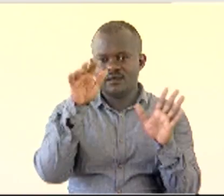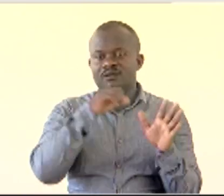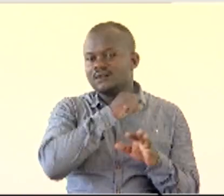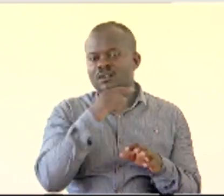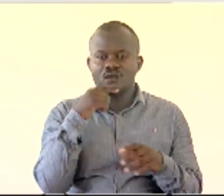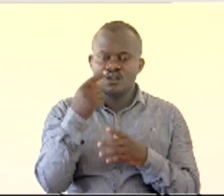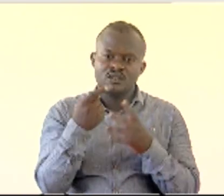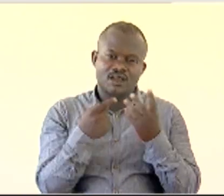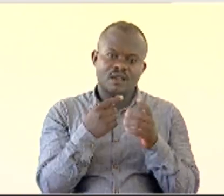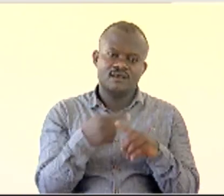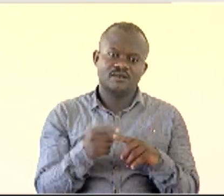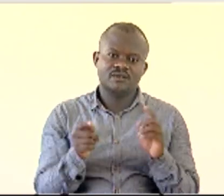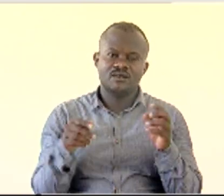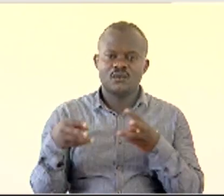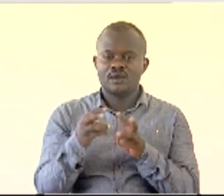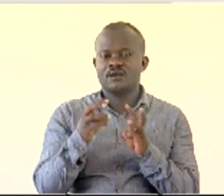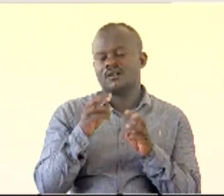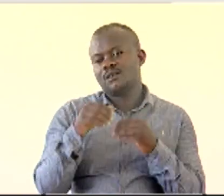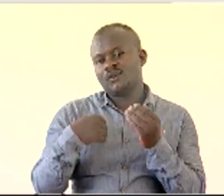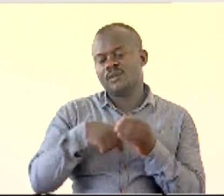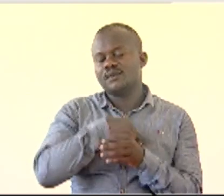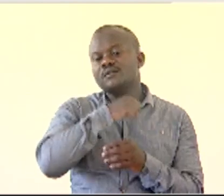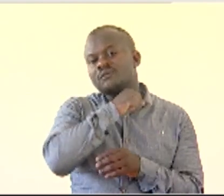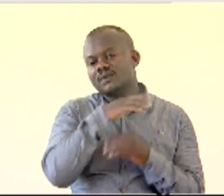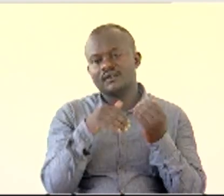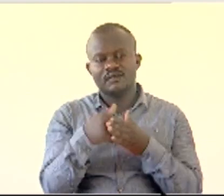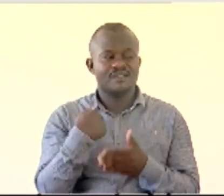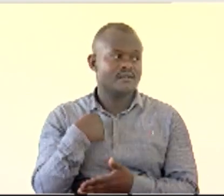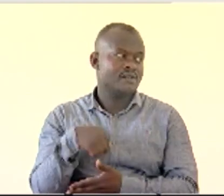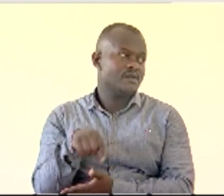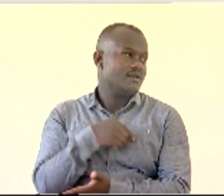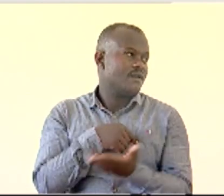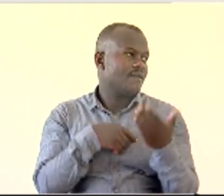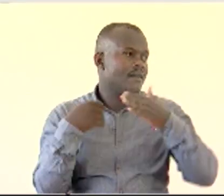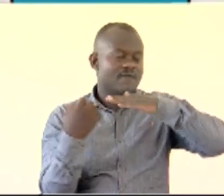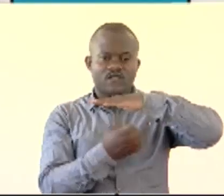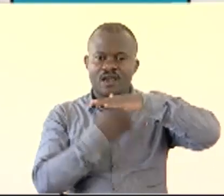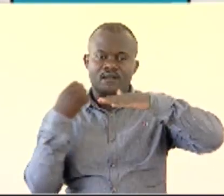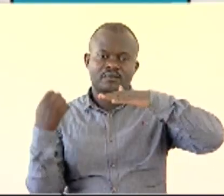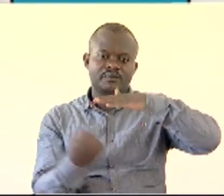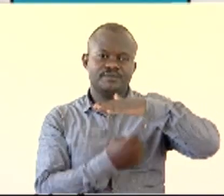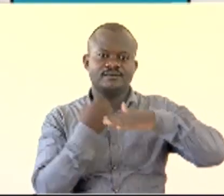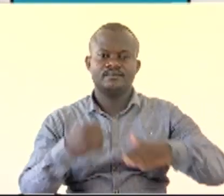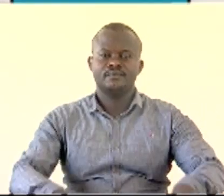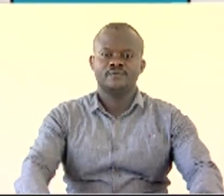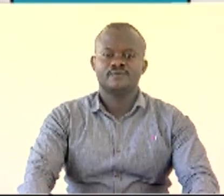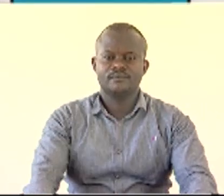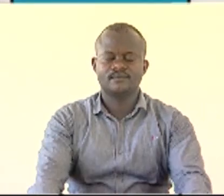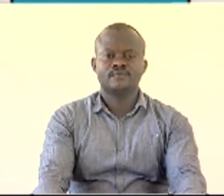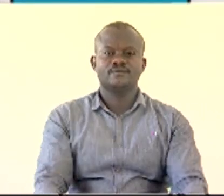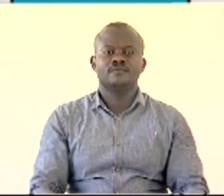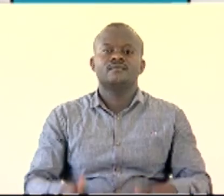Those are different ways we pollute our environment. These